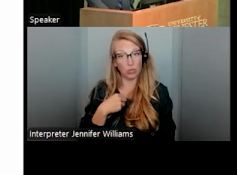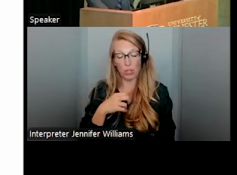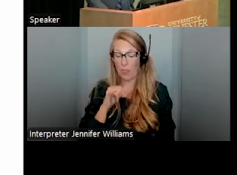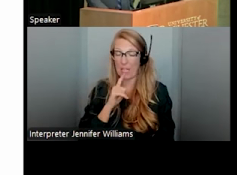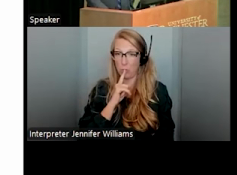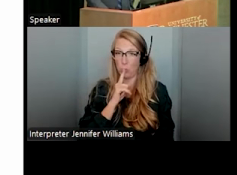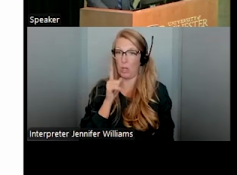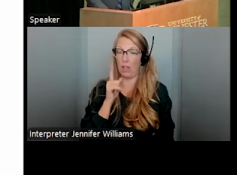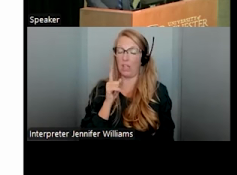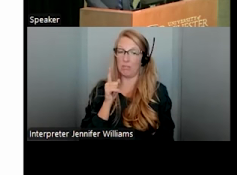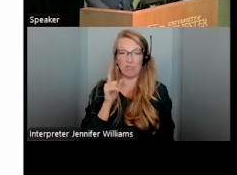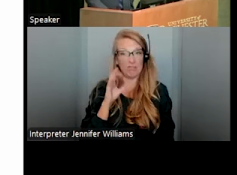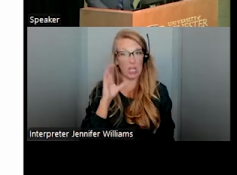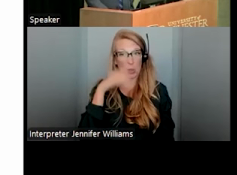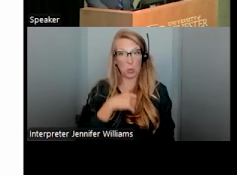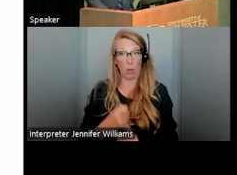unusual.